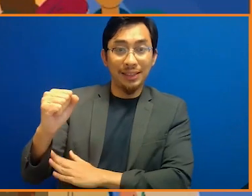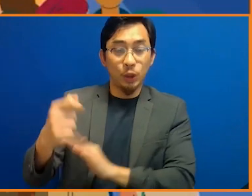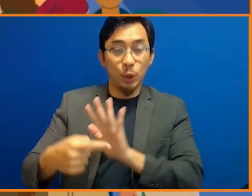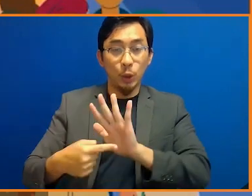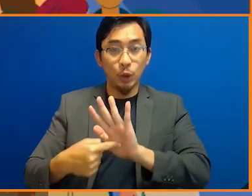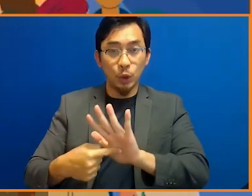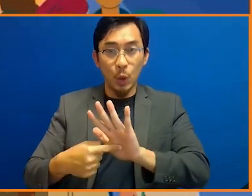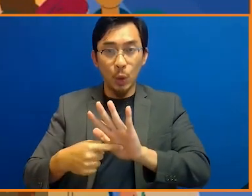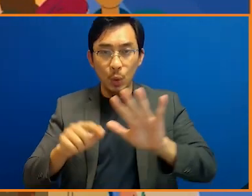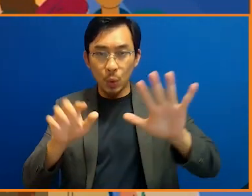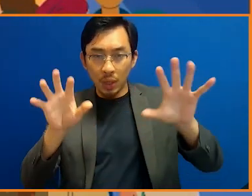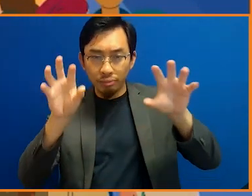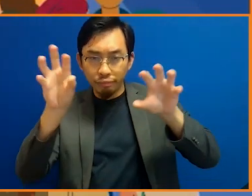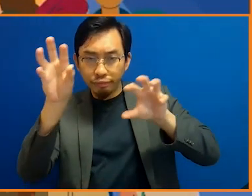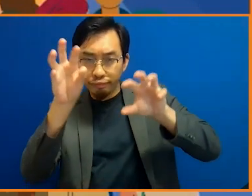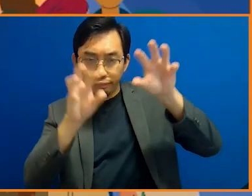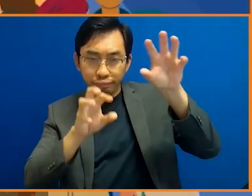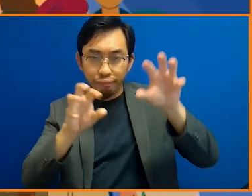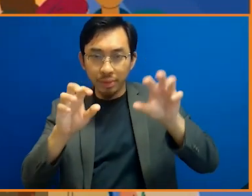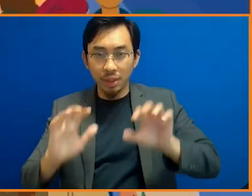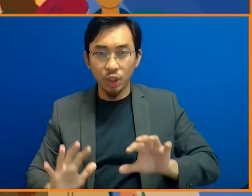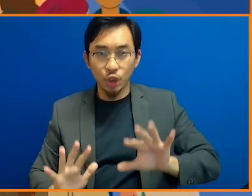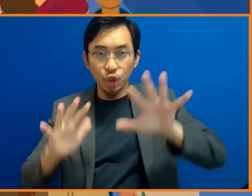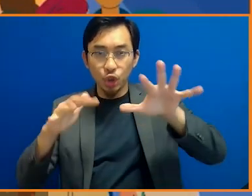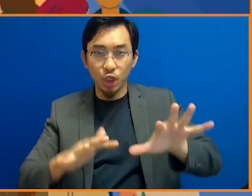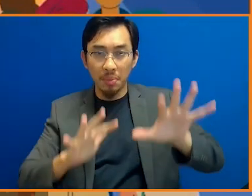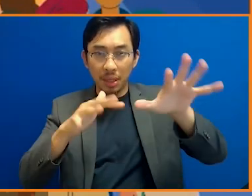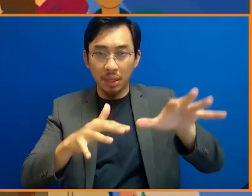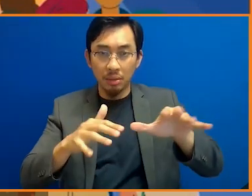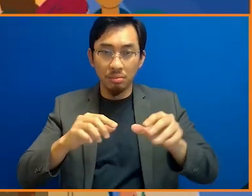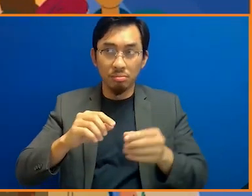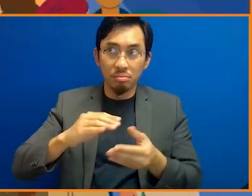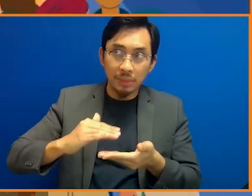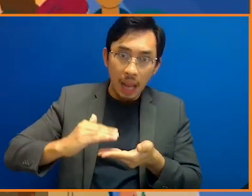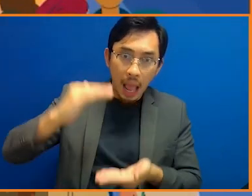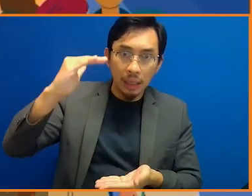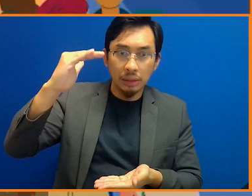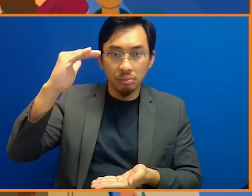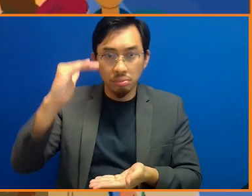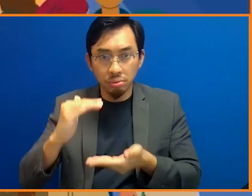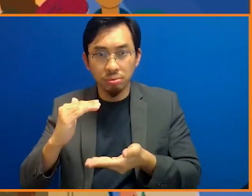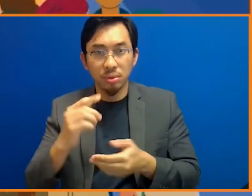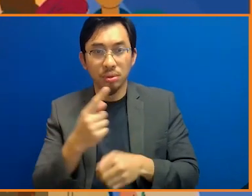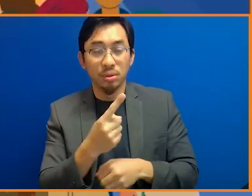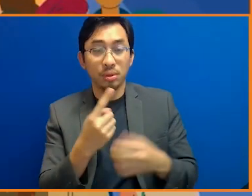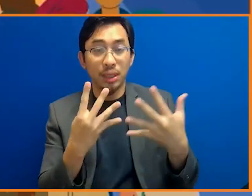the right figure, this one show the simulation of tsunami height